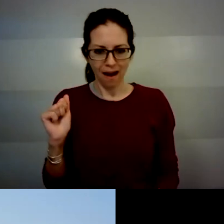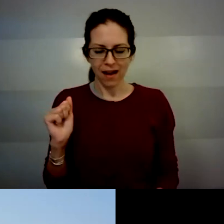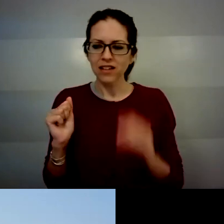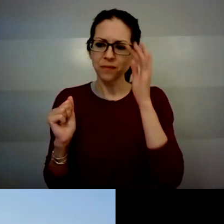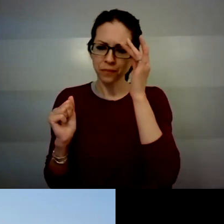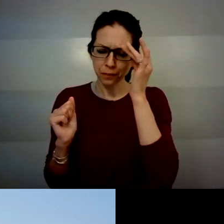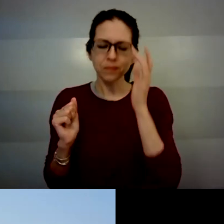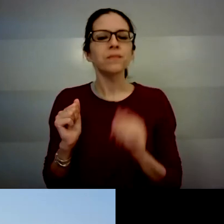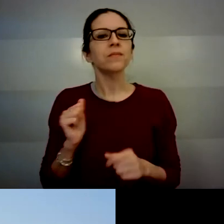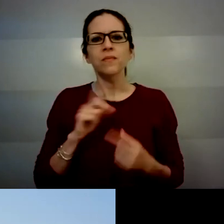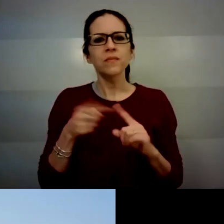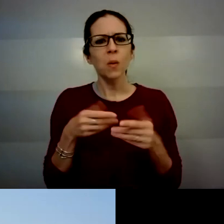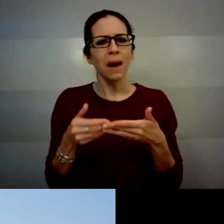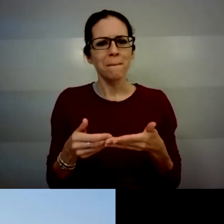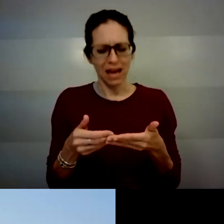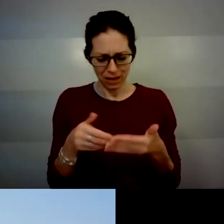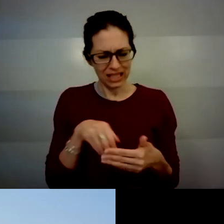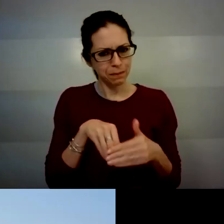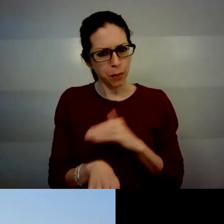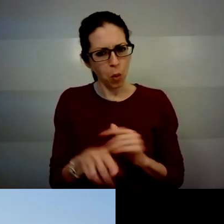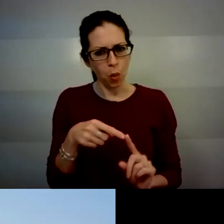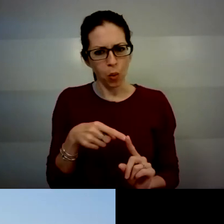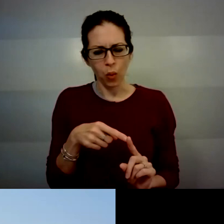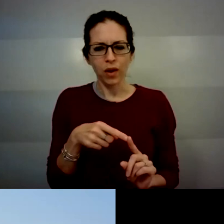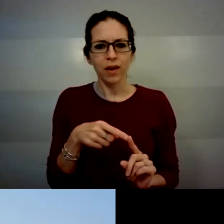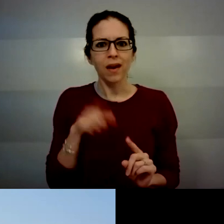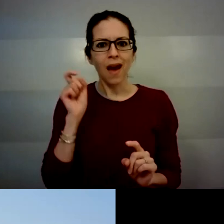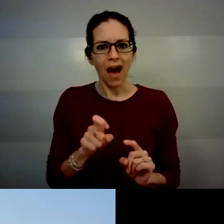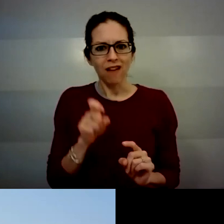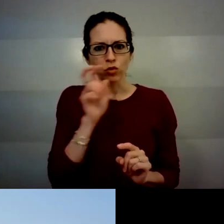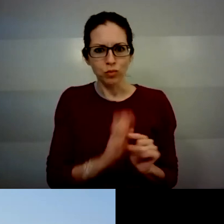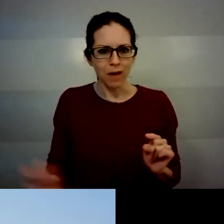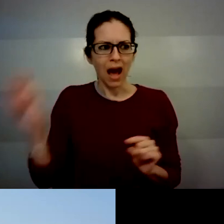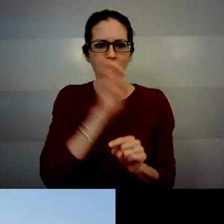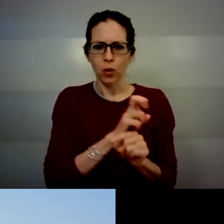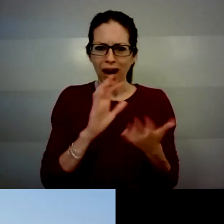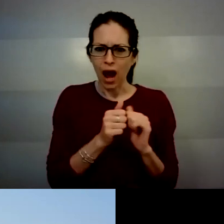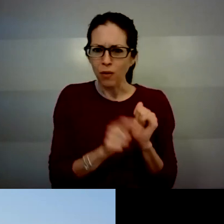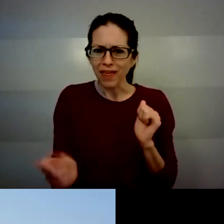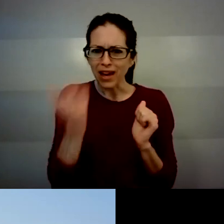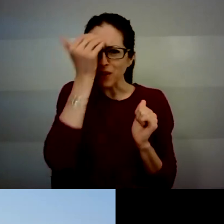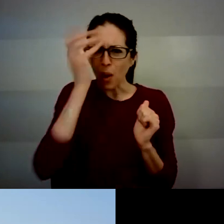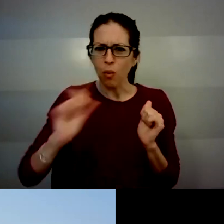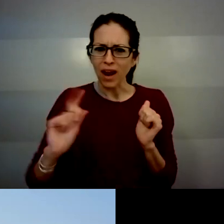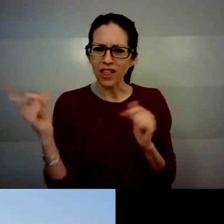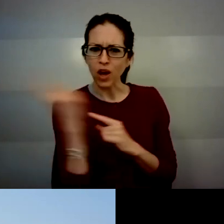of birds are born and they need to make this migration journey, how do they know where they're